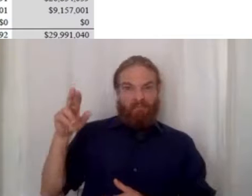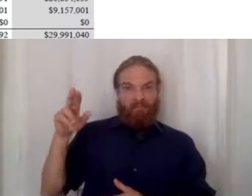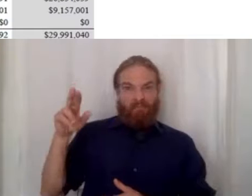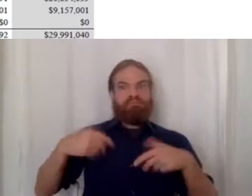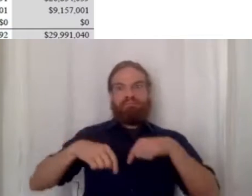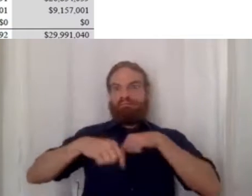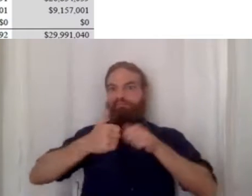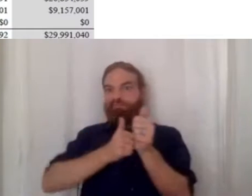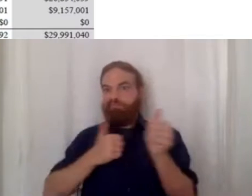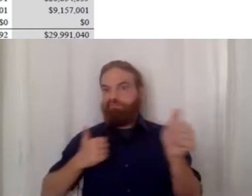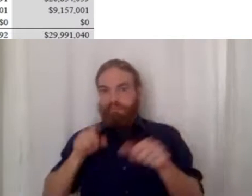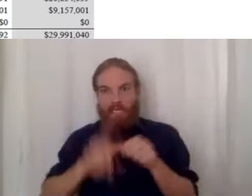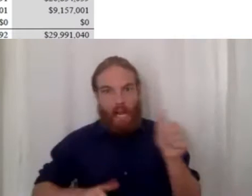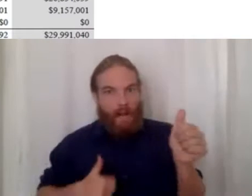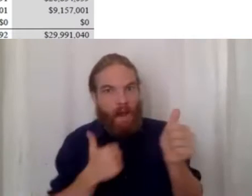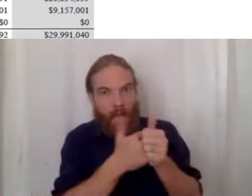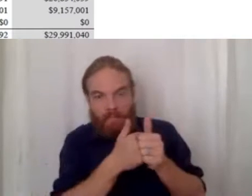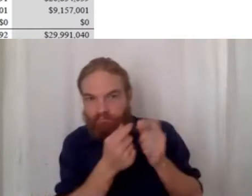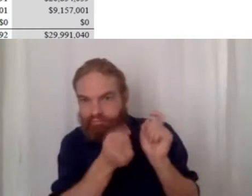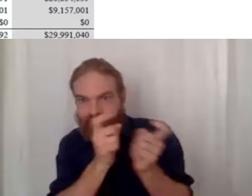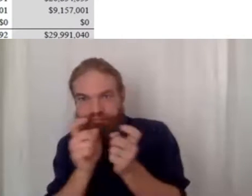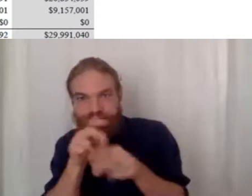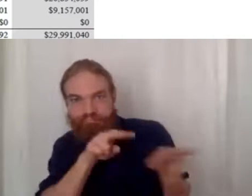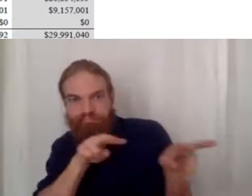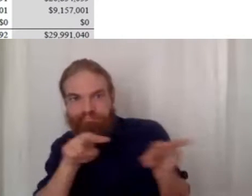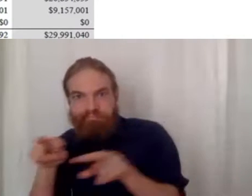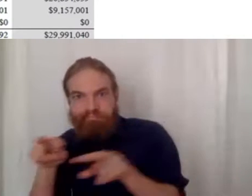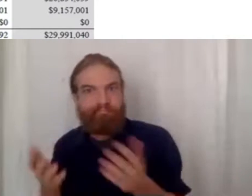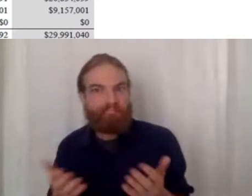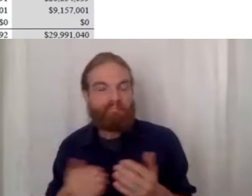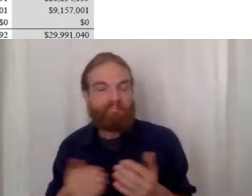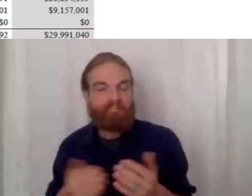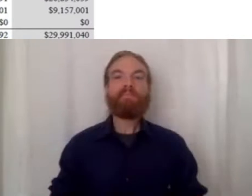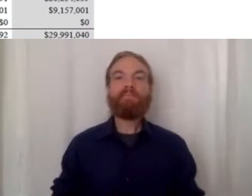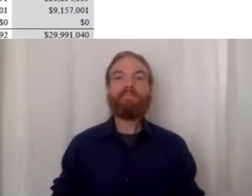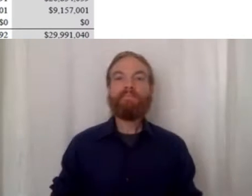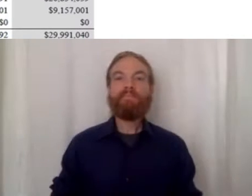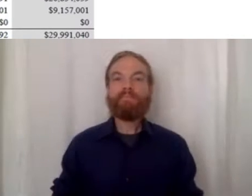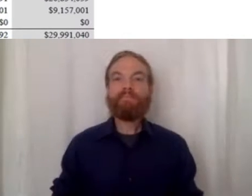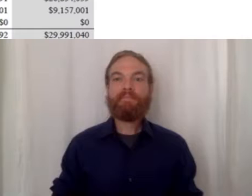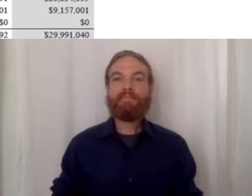needing to fill those vacancies. So that is one challenge we are looking into.